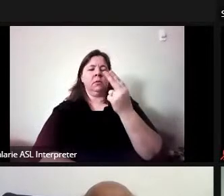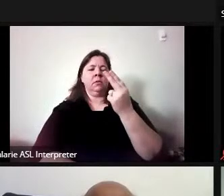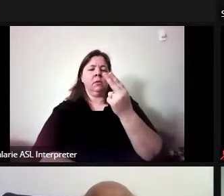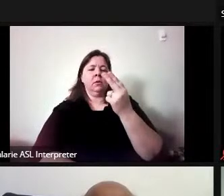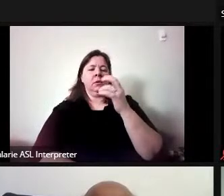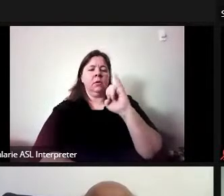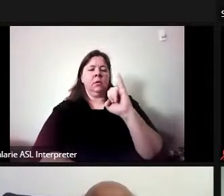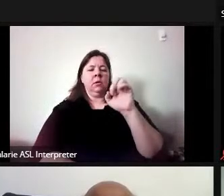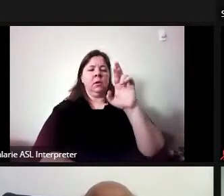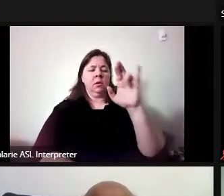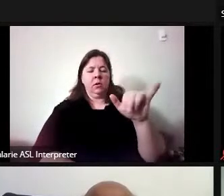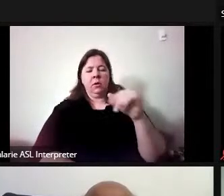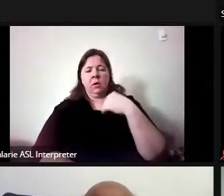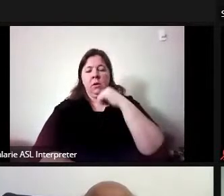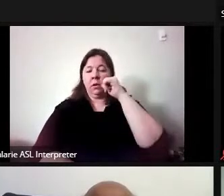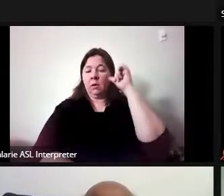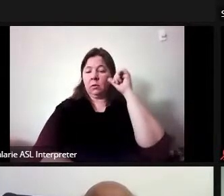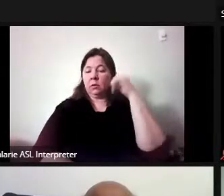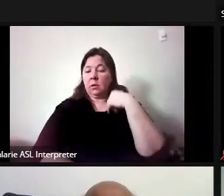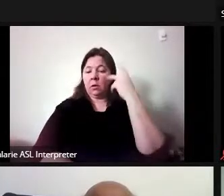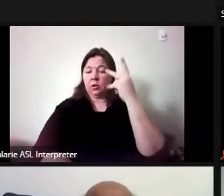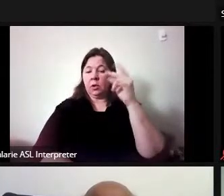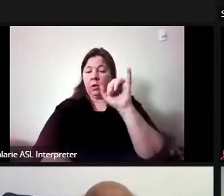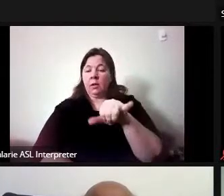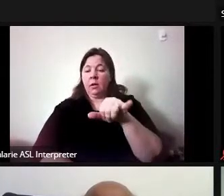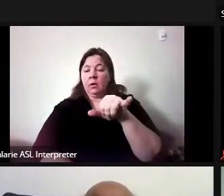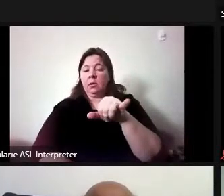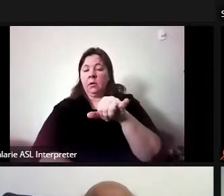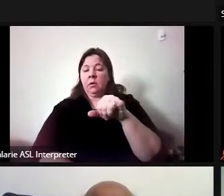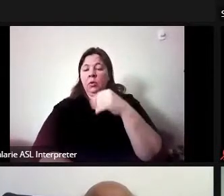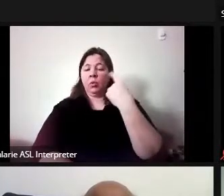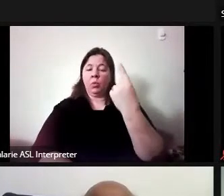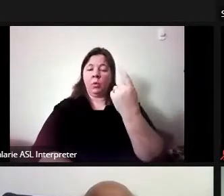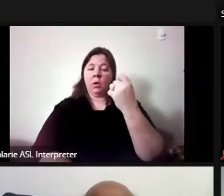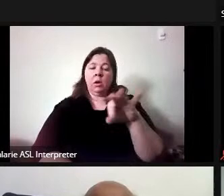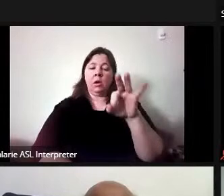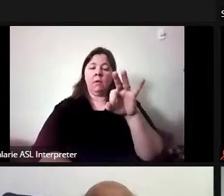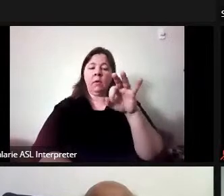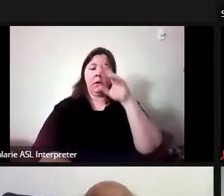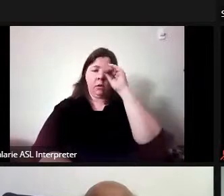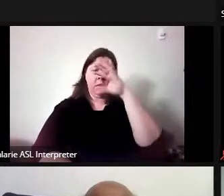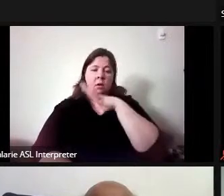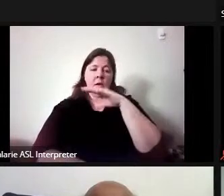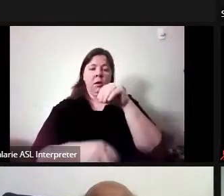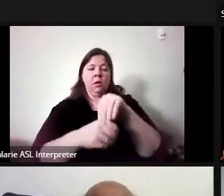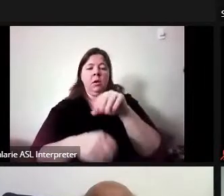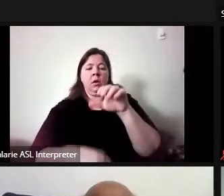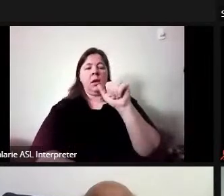yesterday I saw that one of the guy from Morocco,